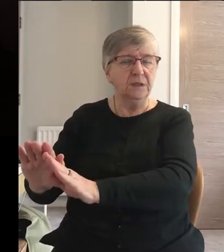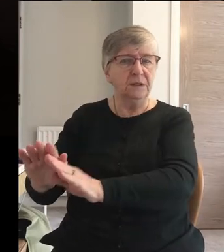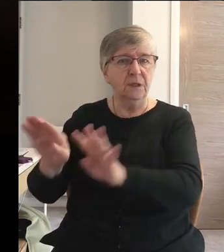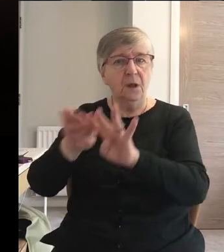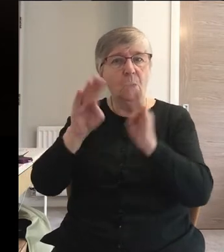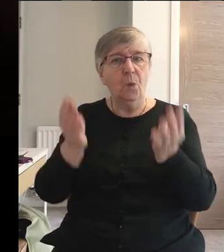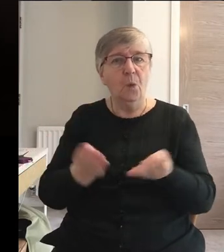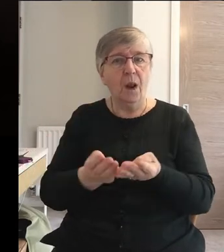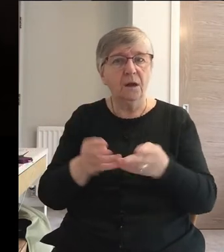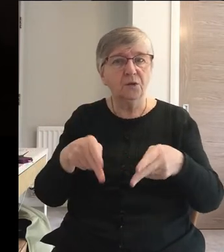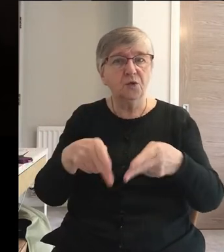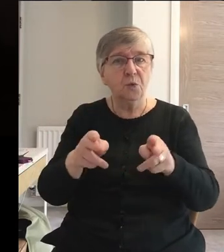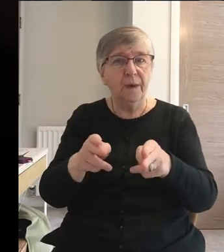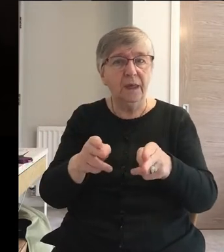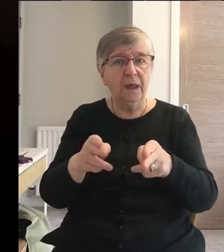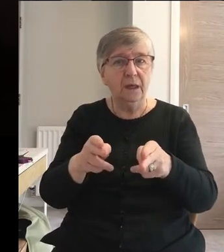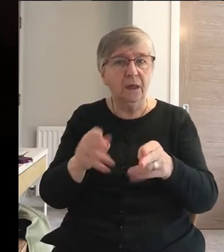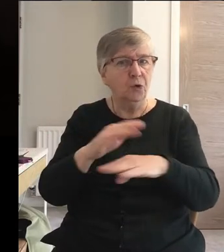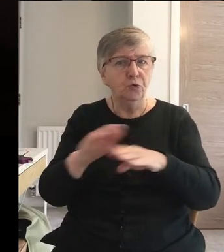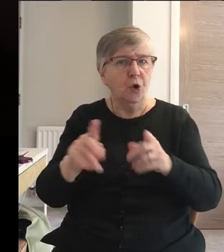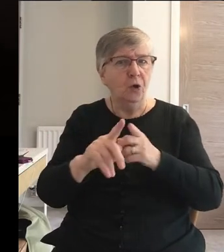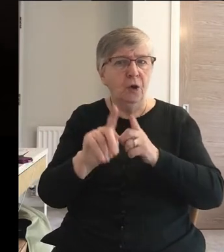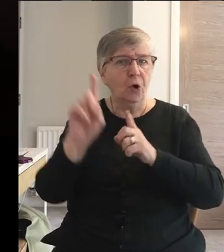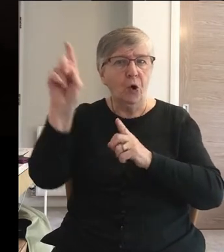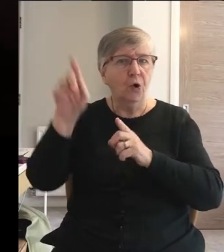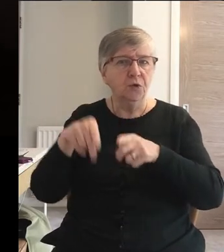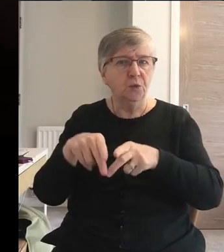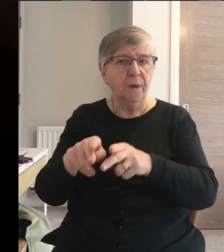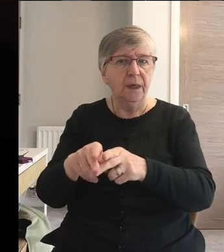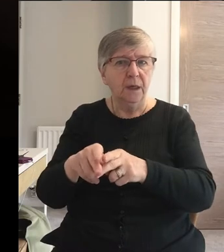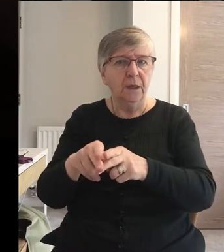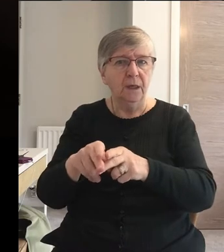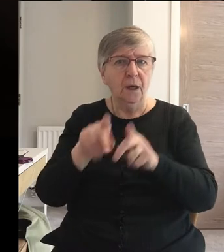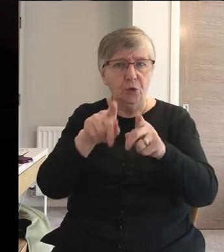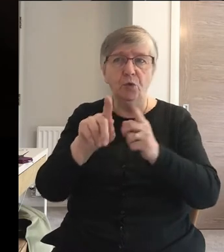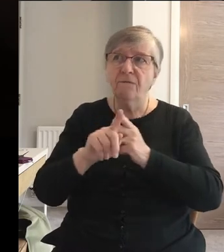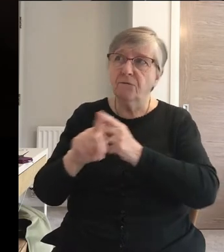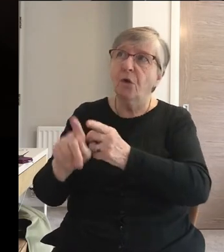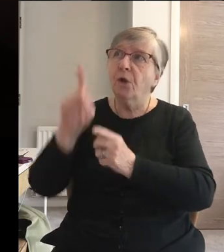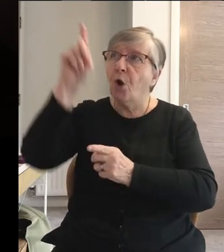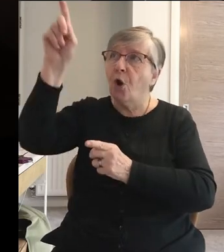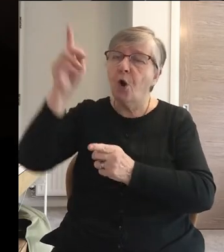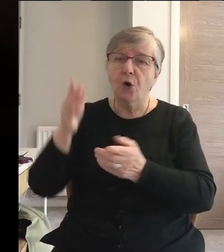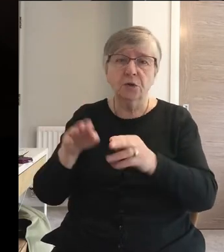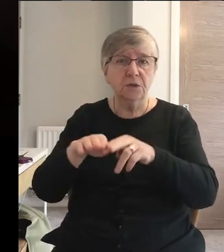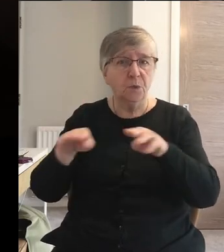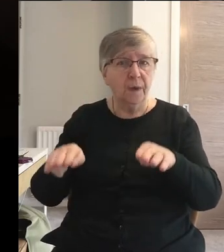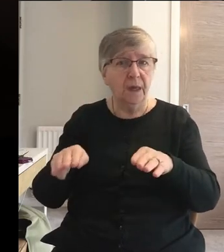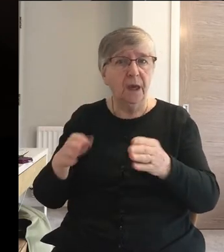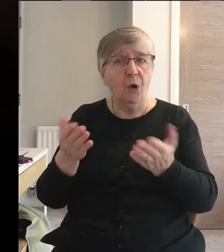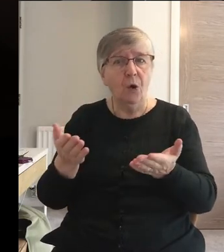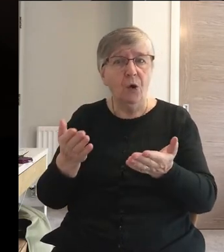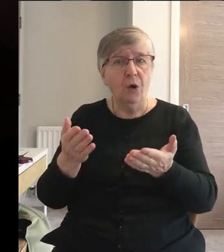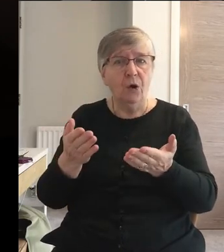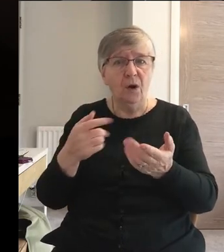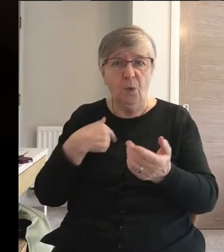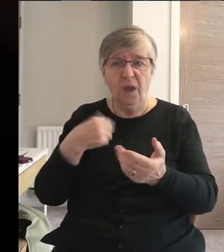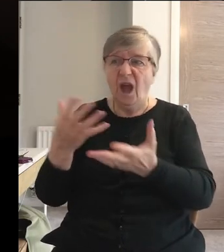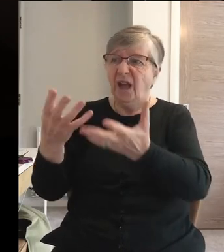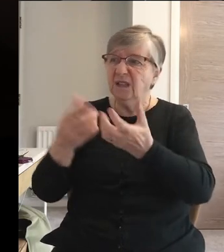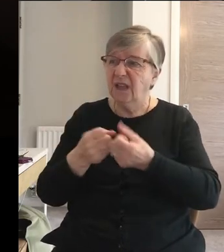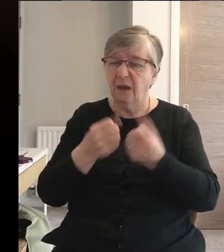of the world that are ungodly, whether we're being guided by God's standards, or whether we're just accepting whatever it is that's around